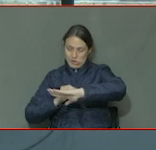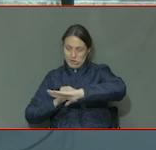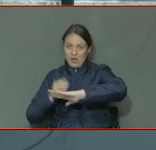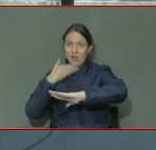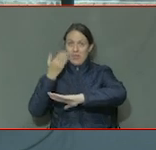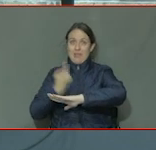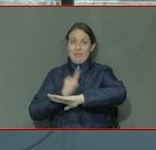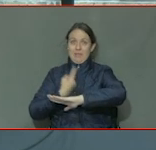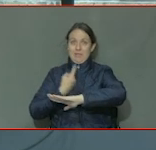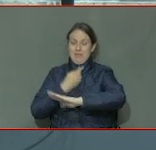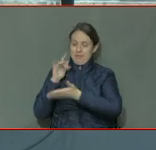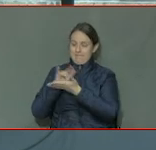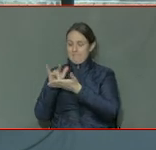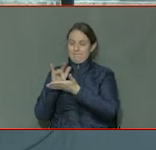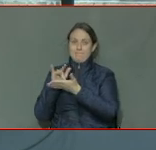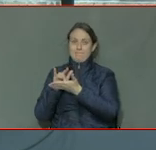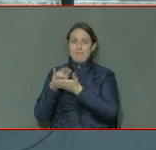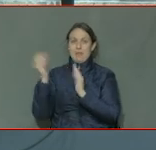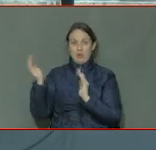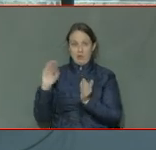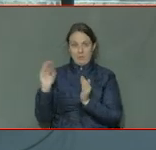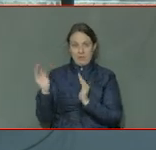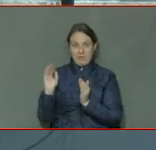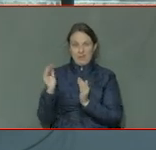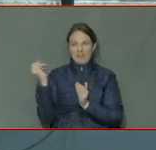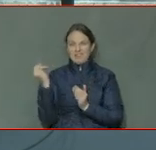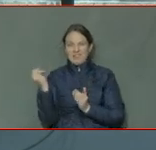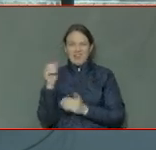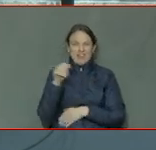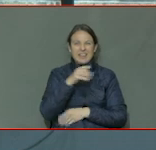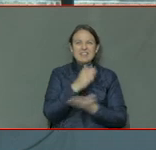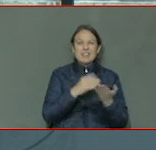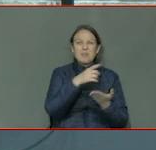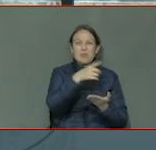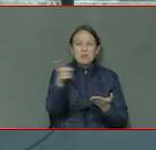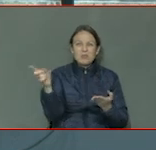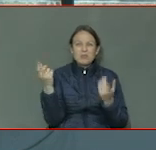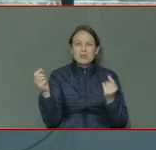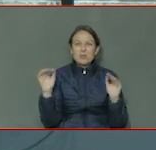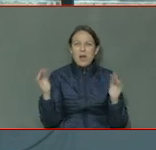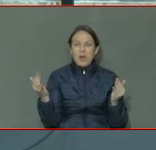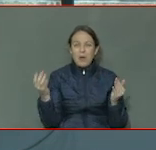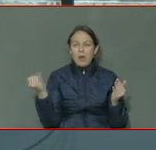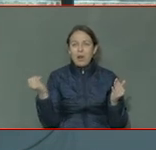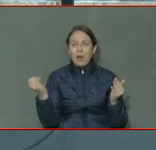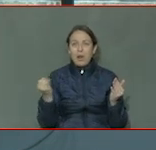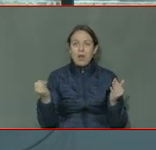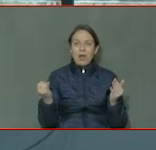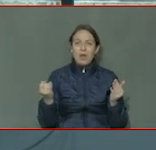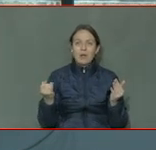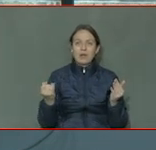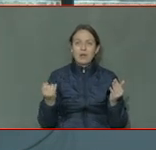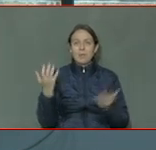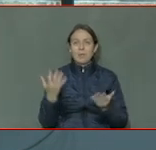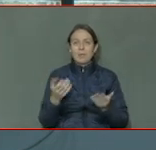and then compare it. It's not like doing multiple choice. Some of you do it like you have a rubber. On the one side